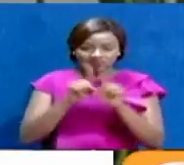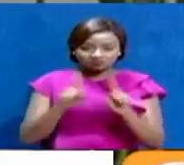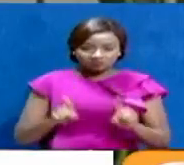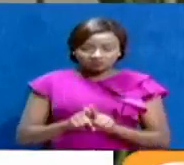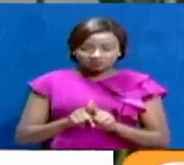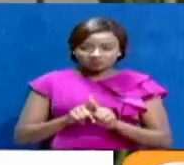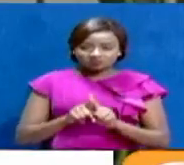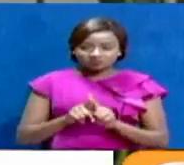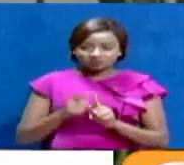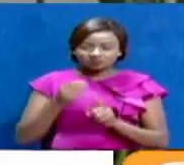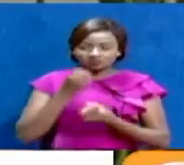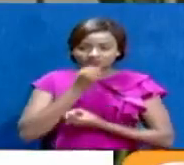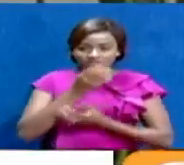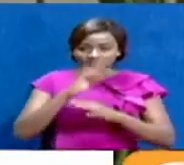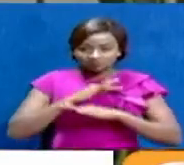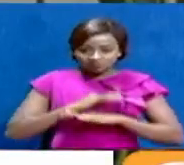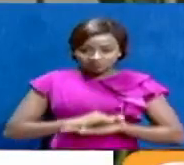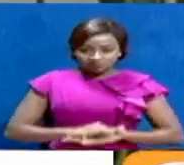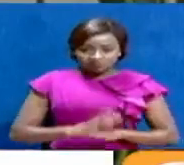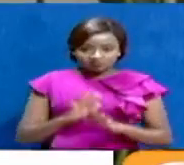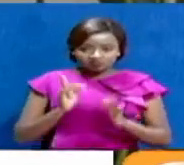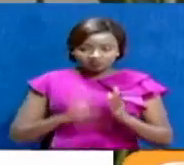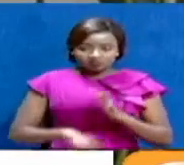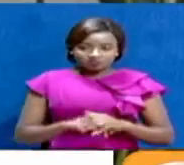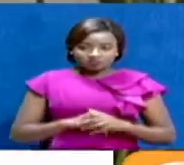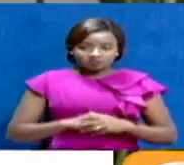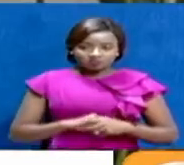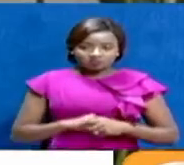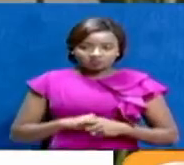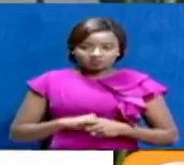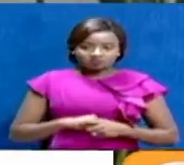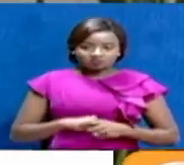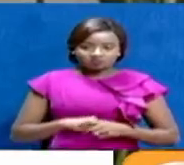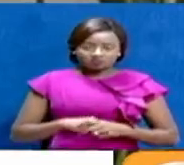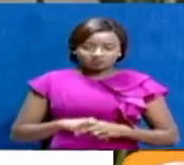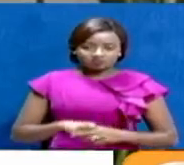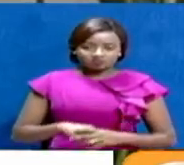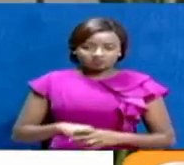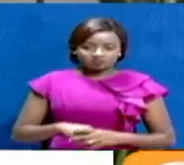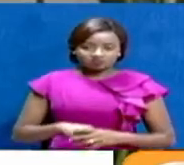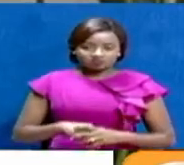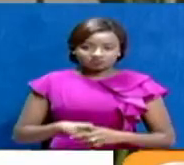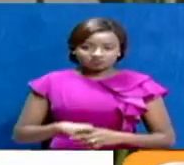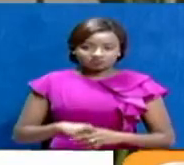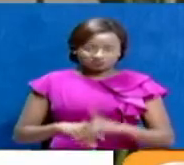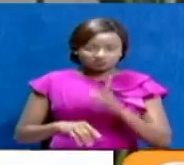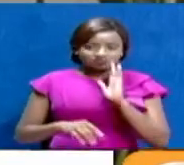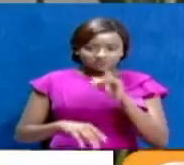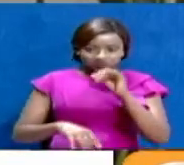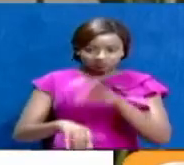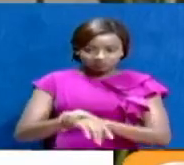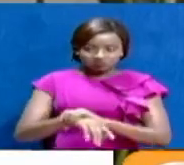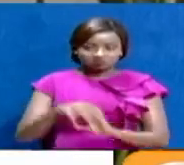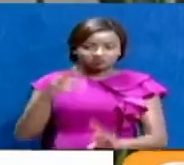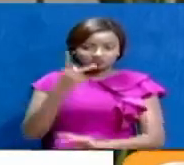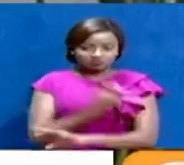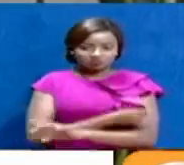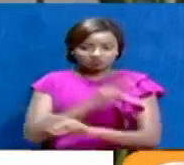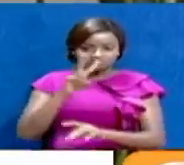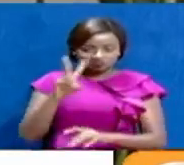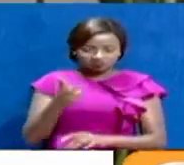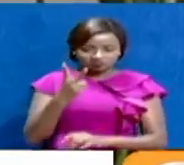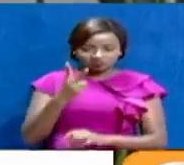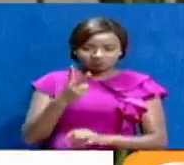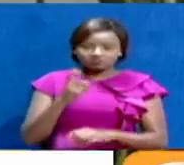However, a statement of comfort. You will still be able to get your second dose in time if you've